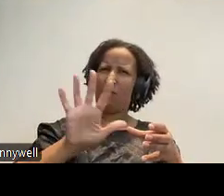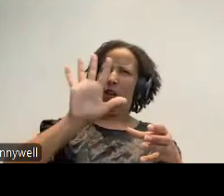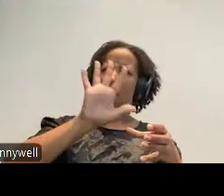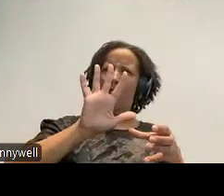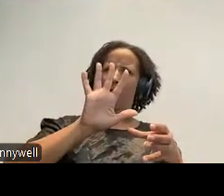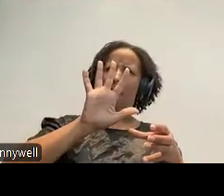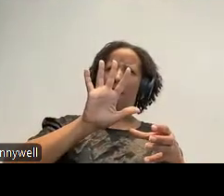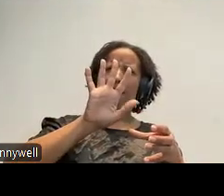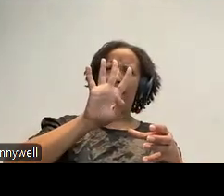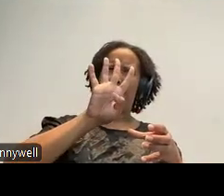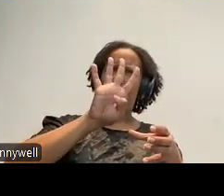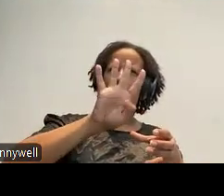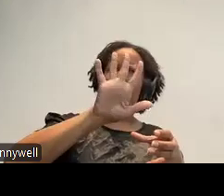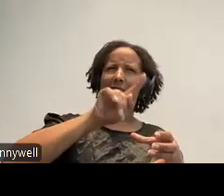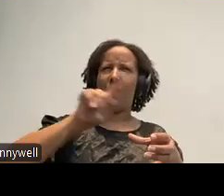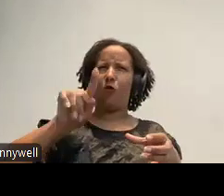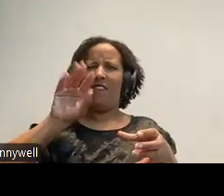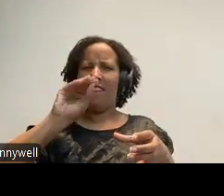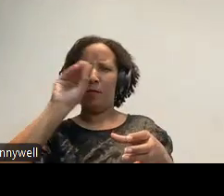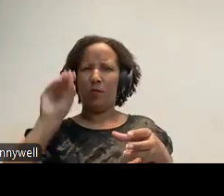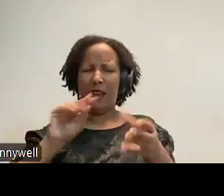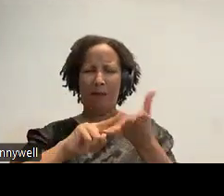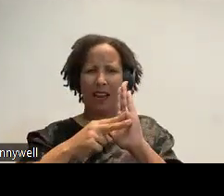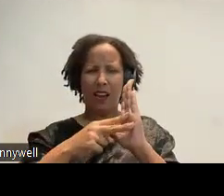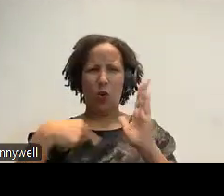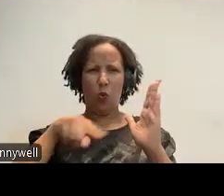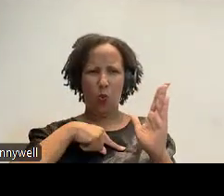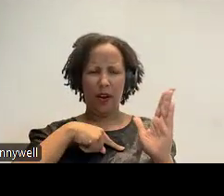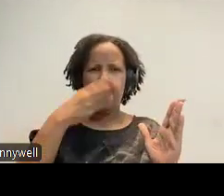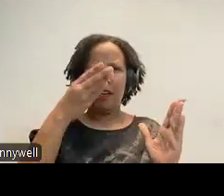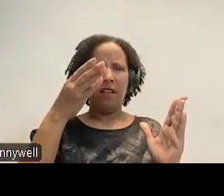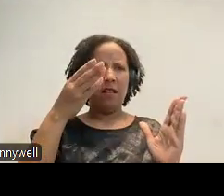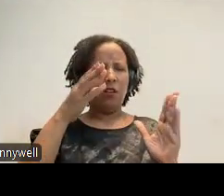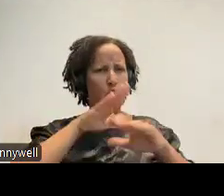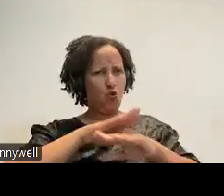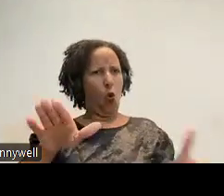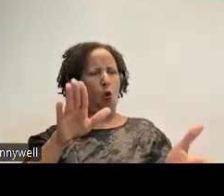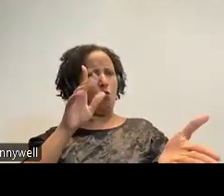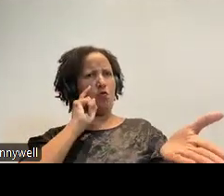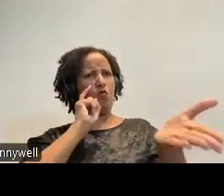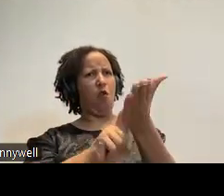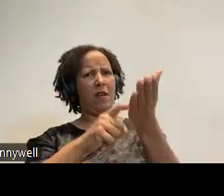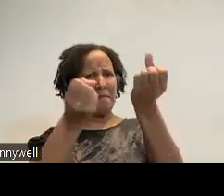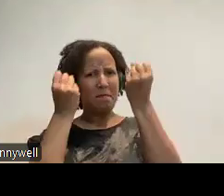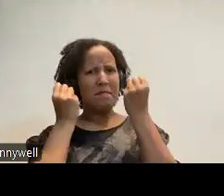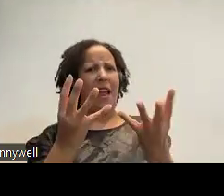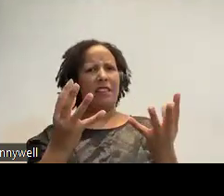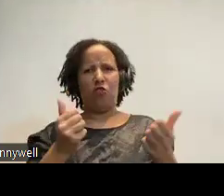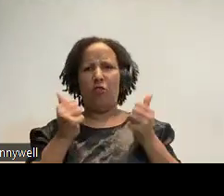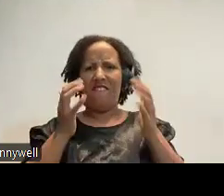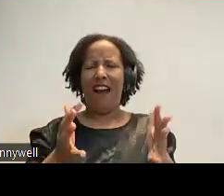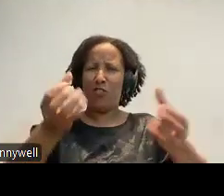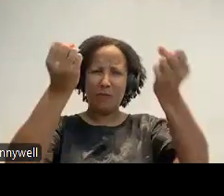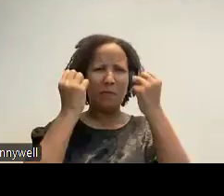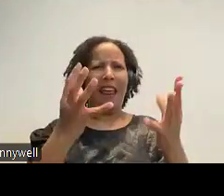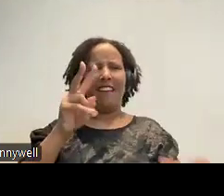a lot of victims and a lot of survivors because of our own biases, our own misconceptions, and really just